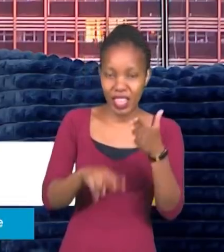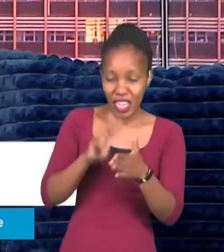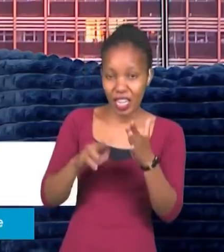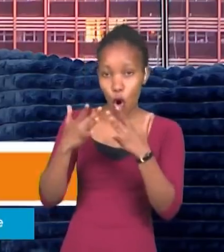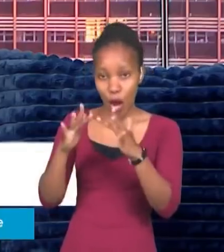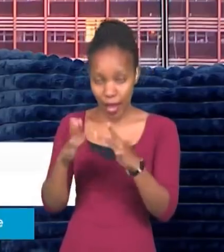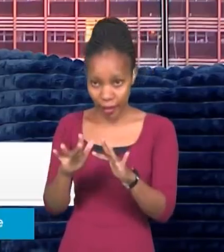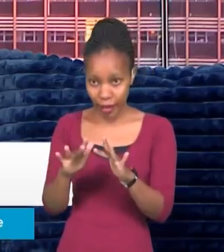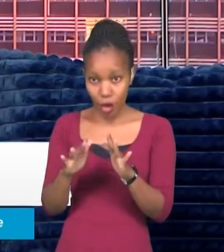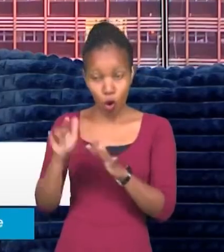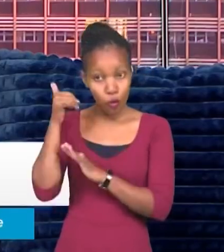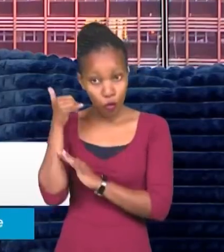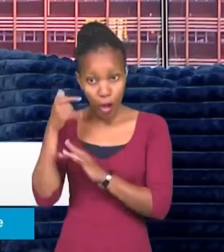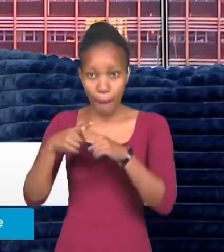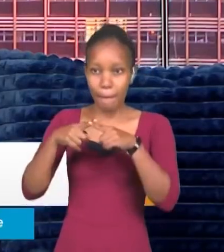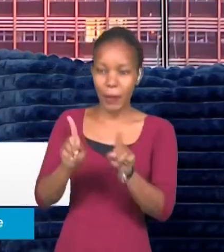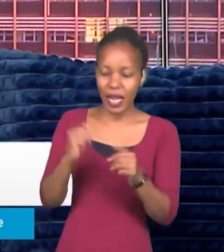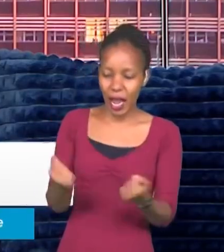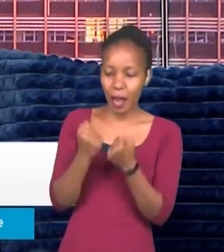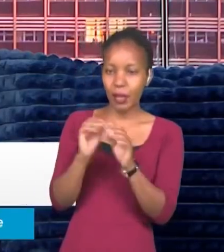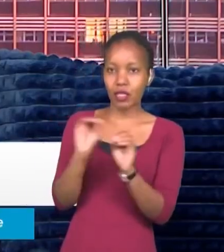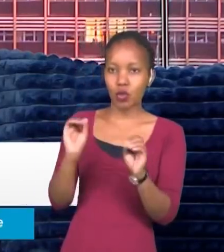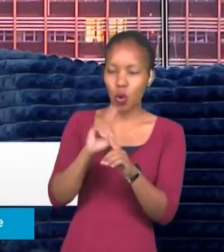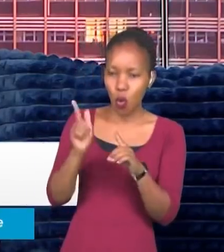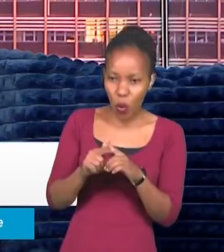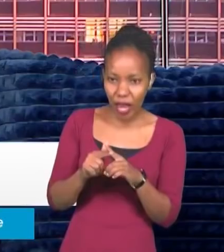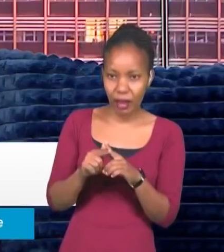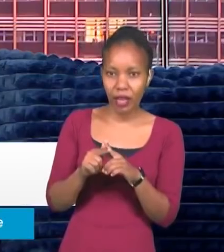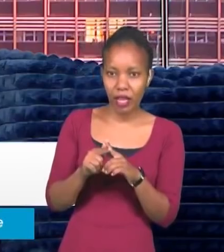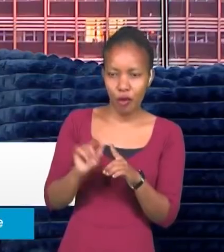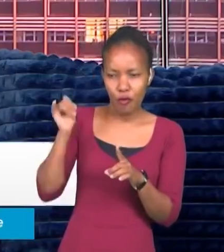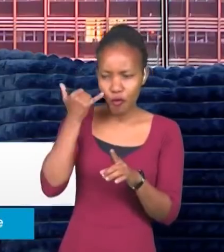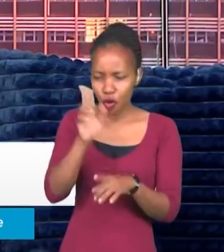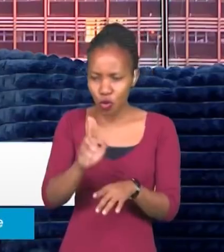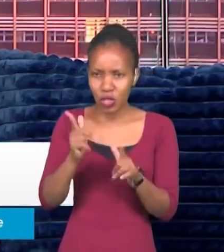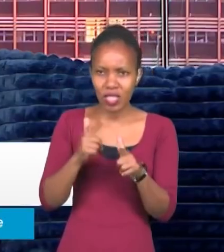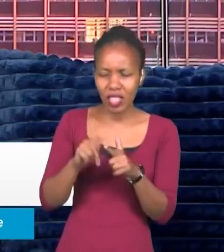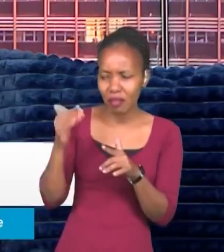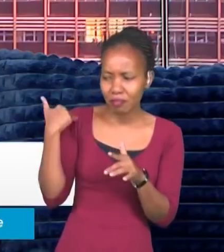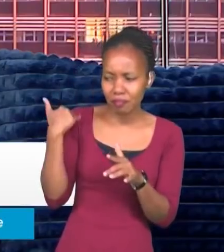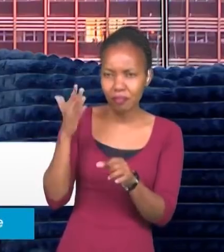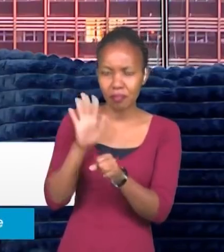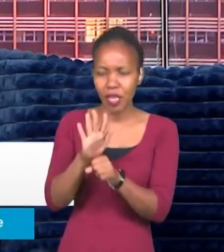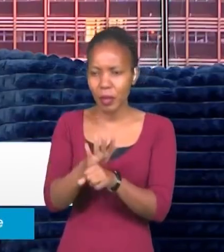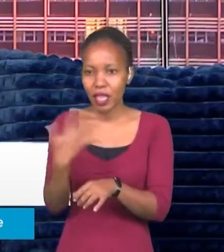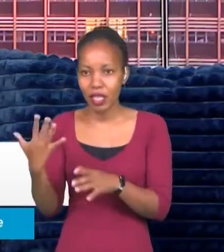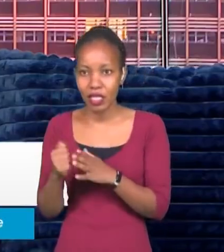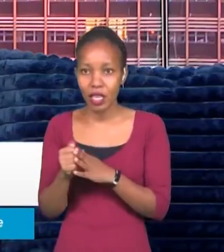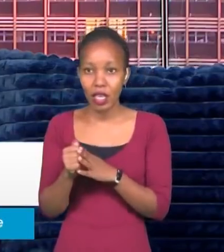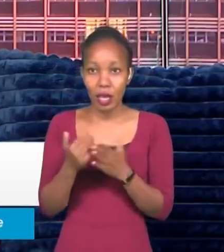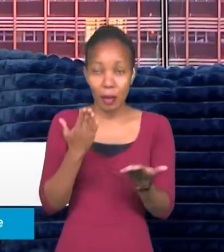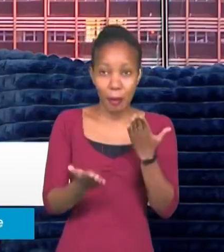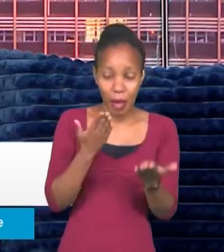online, but that really doesn't happen because when you go online, you're distracted by so many things. Sometimes you have